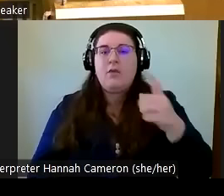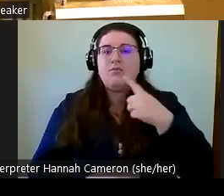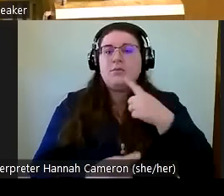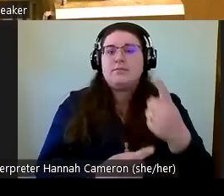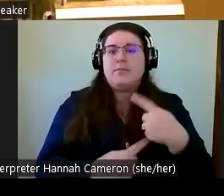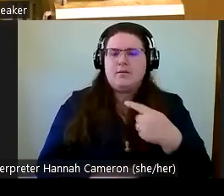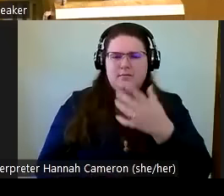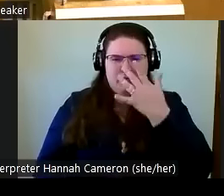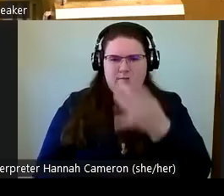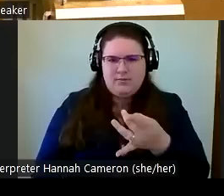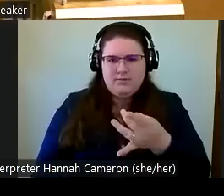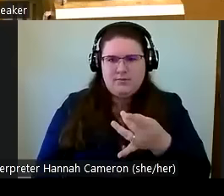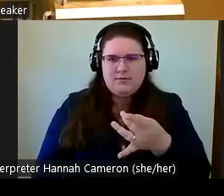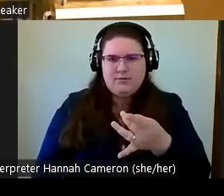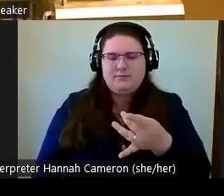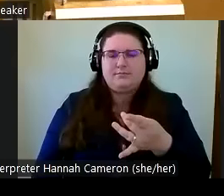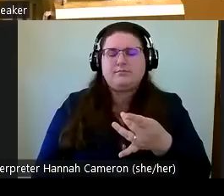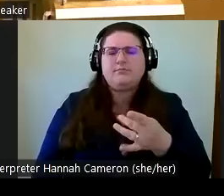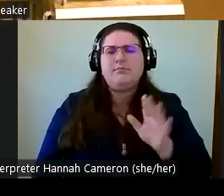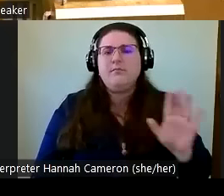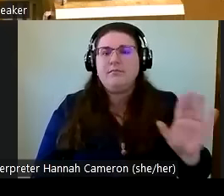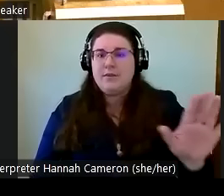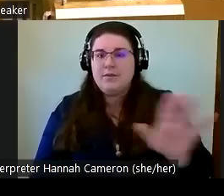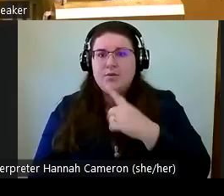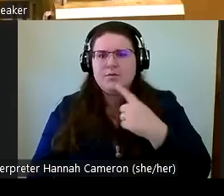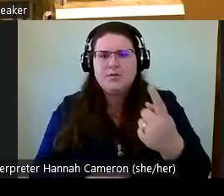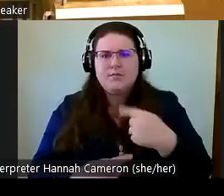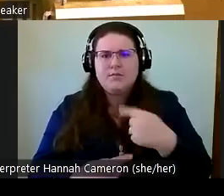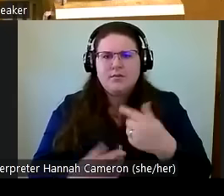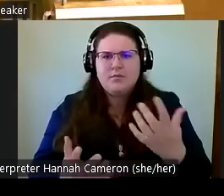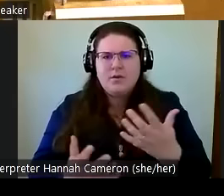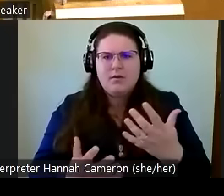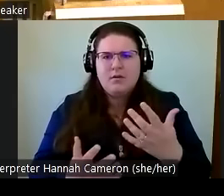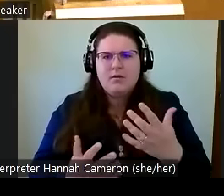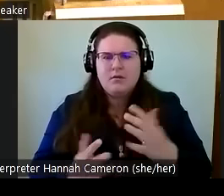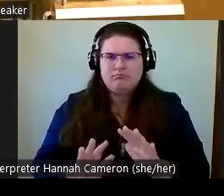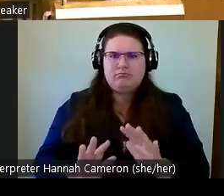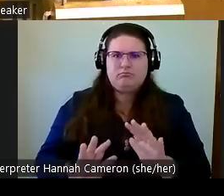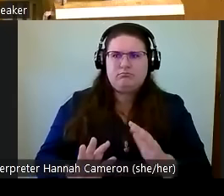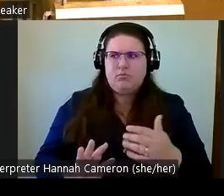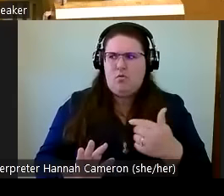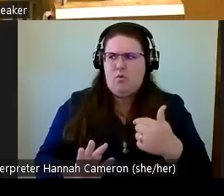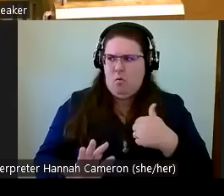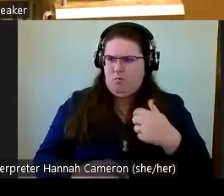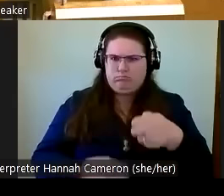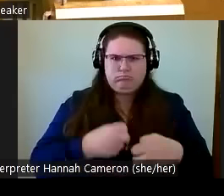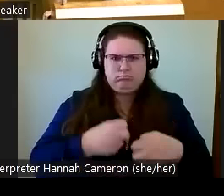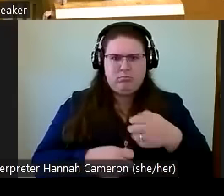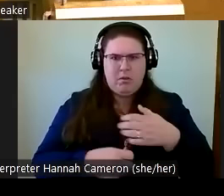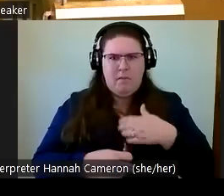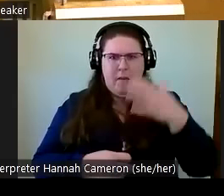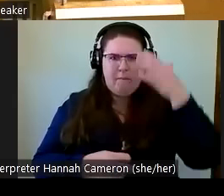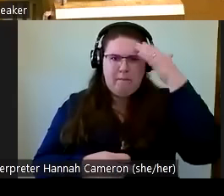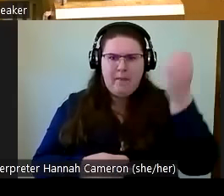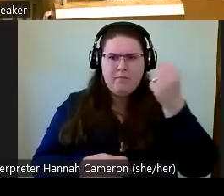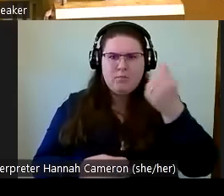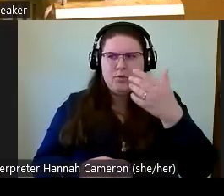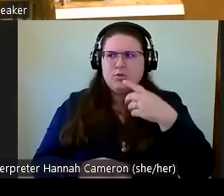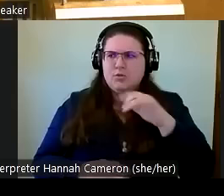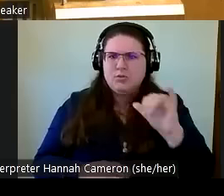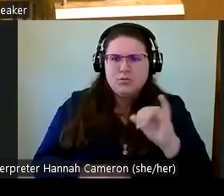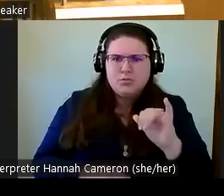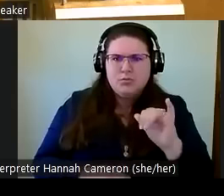which was almost universally, well, gee, I got problems with my memory too. I'm not so good with names. And you